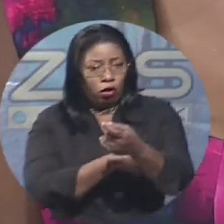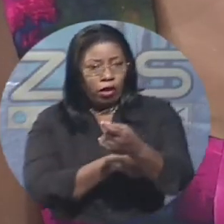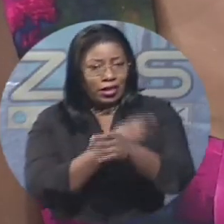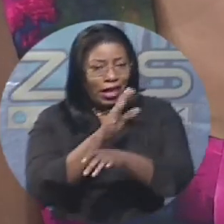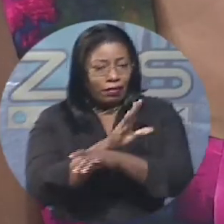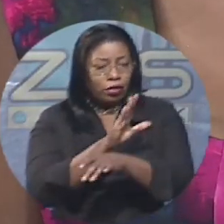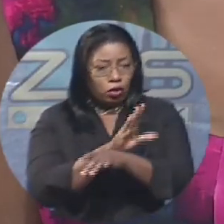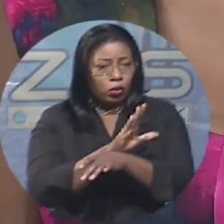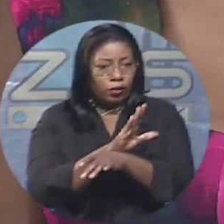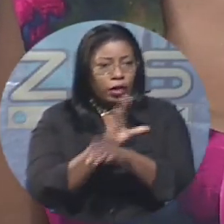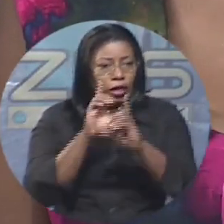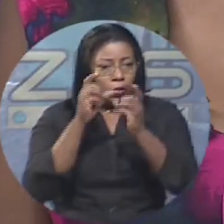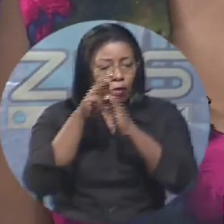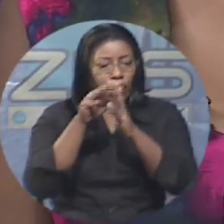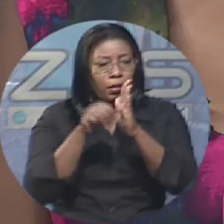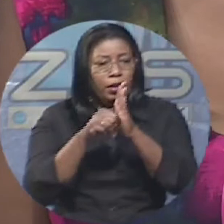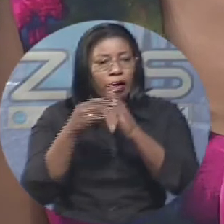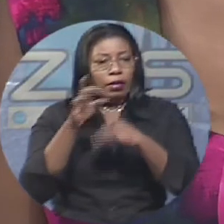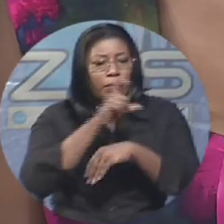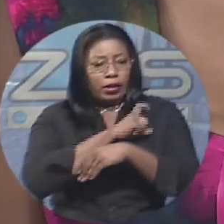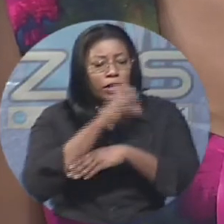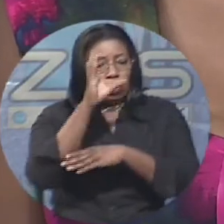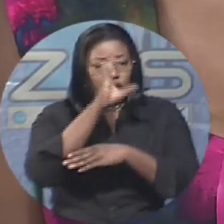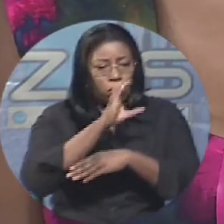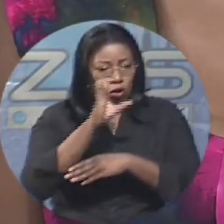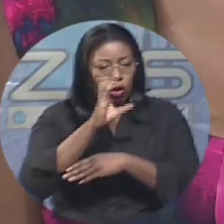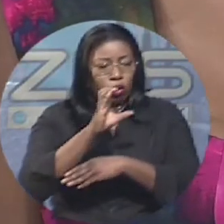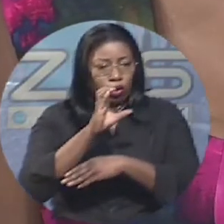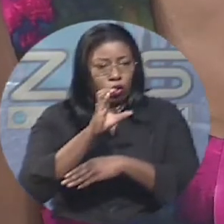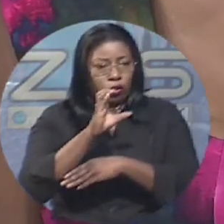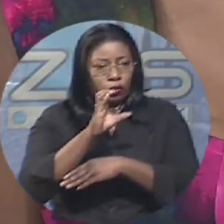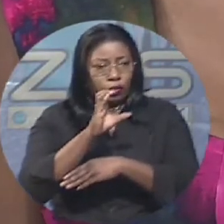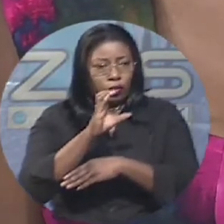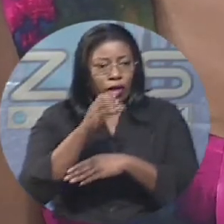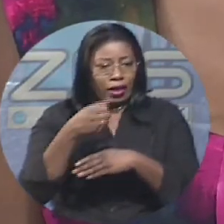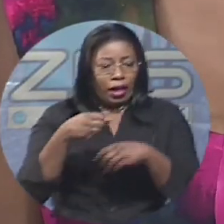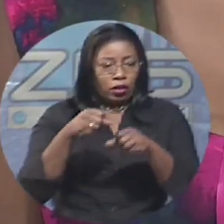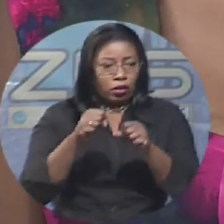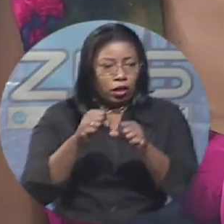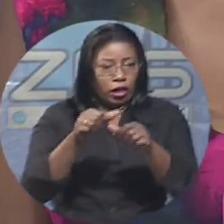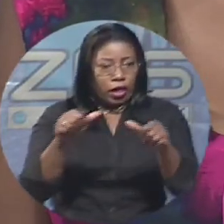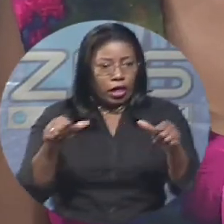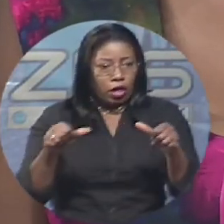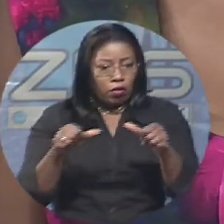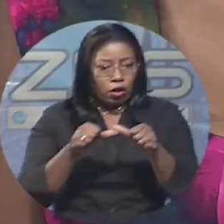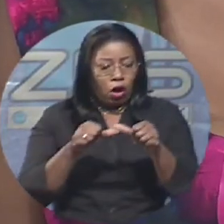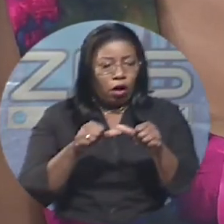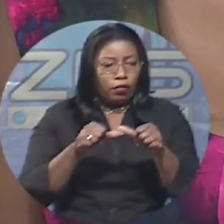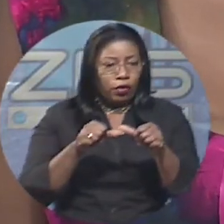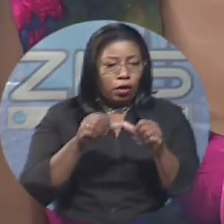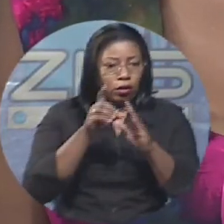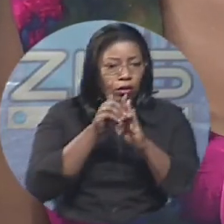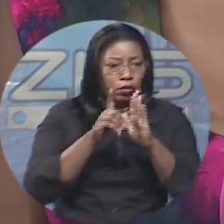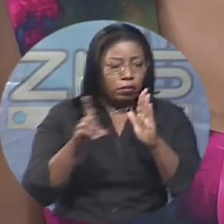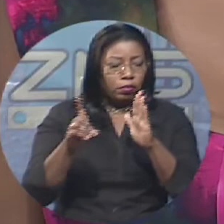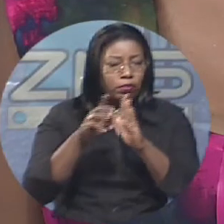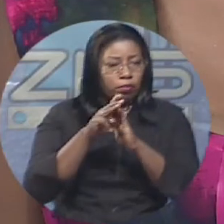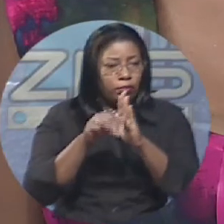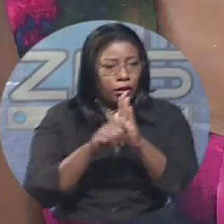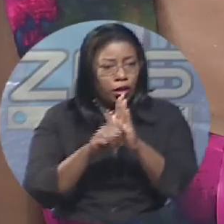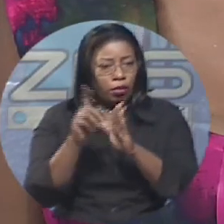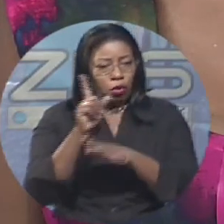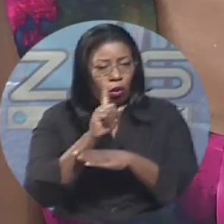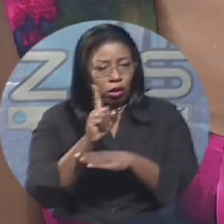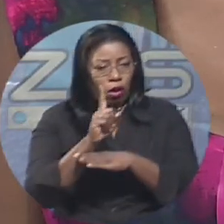Port Security Department, along with police officers, searched the scooter rental holding area of the Port Department around 1:30, where